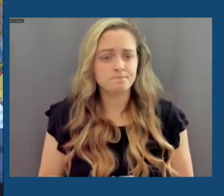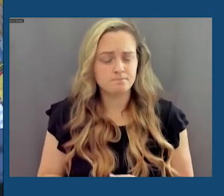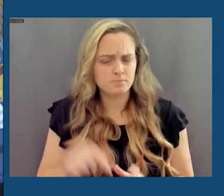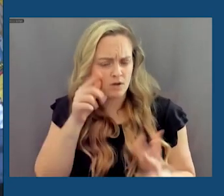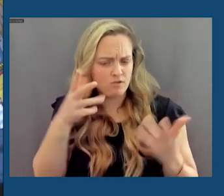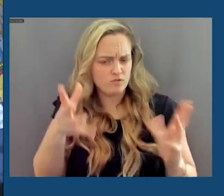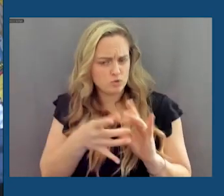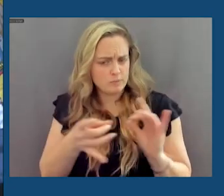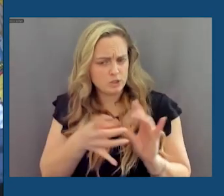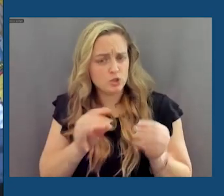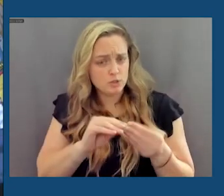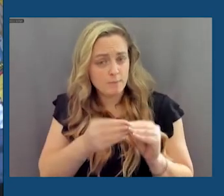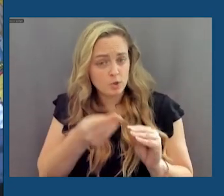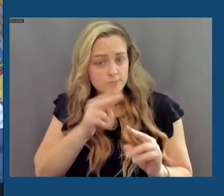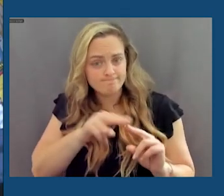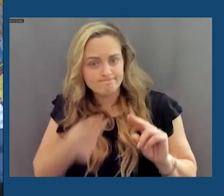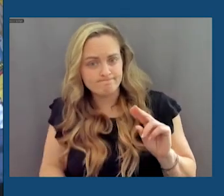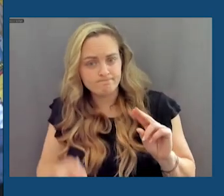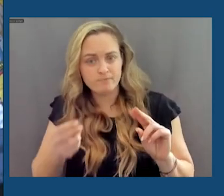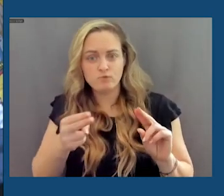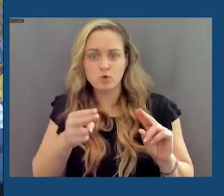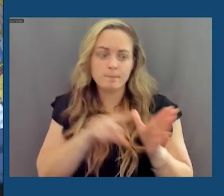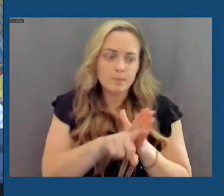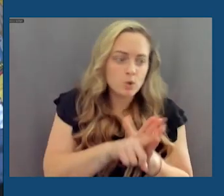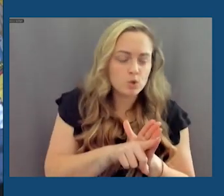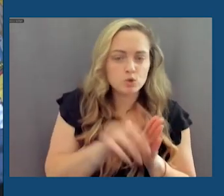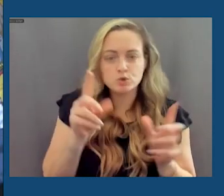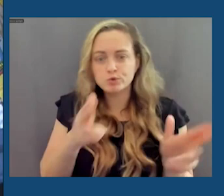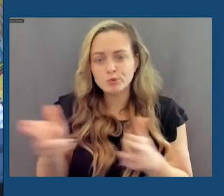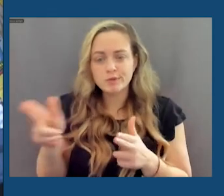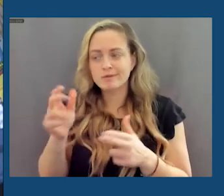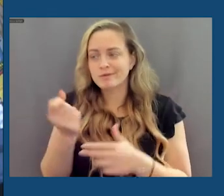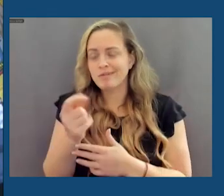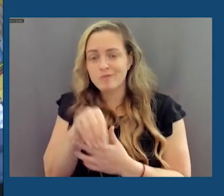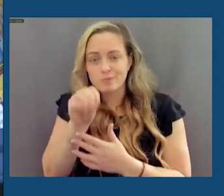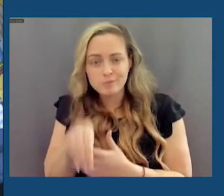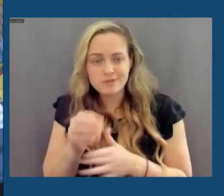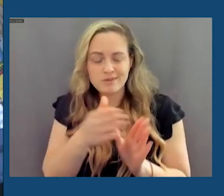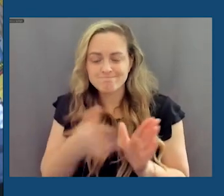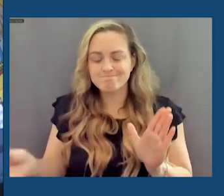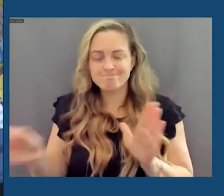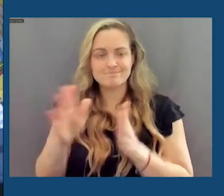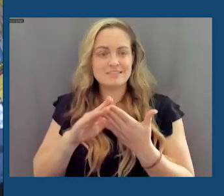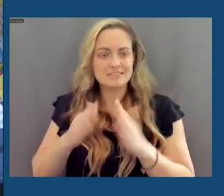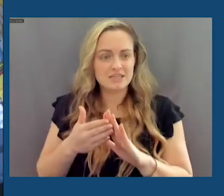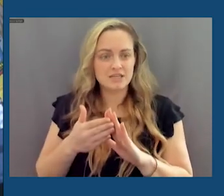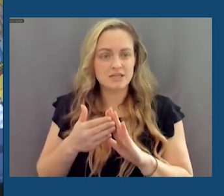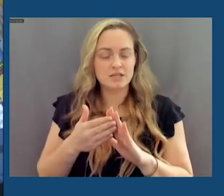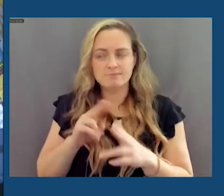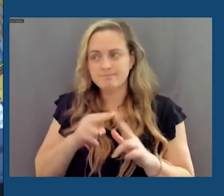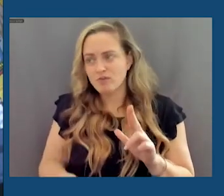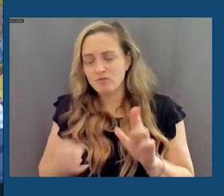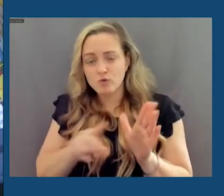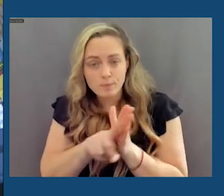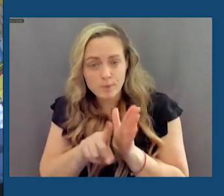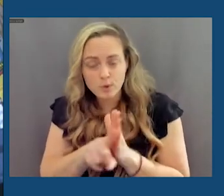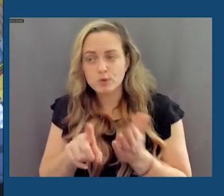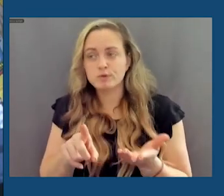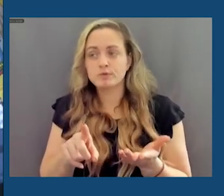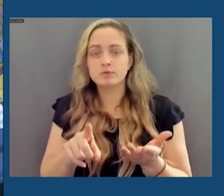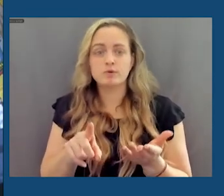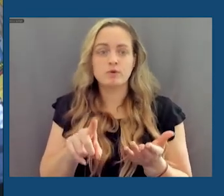are down for murder and shootings in New York City, 11% citywide. The numbers are down for murder, 39% in Queens